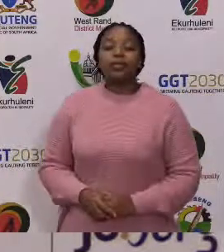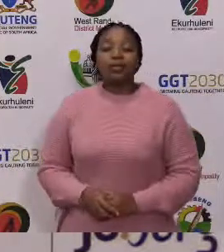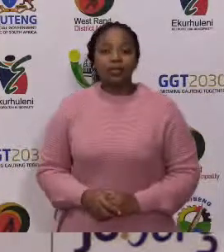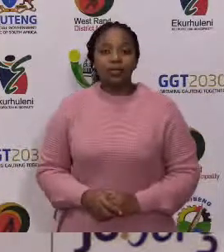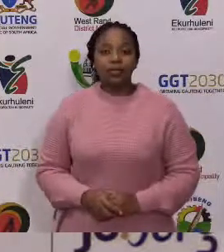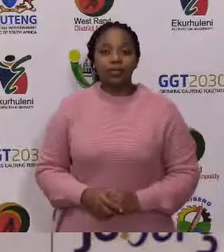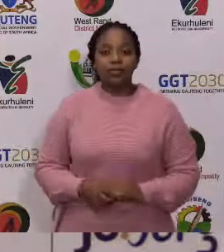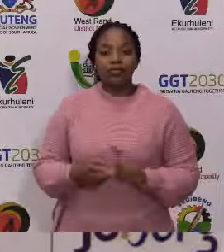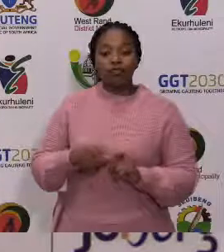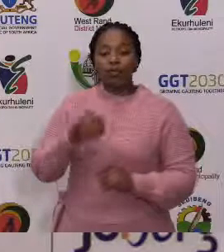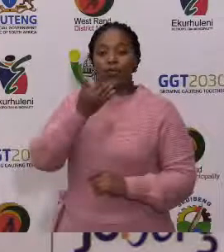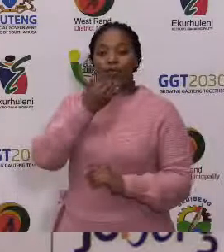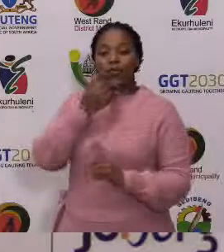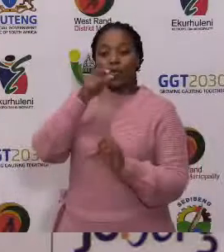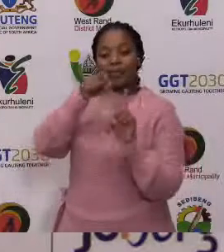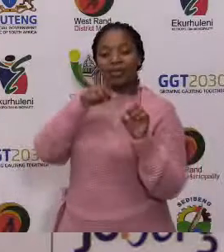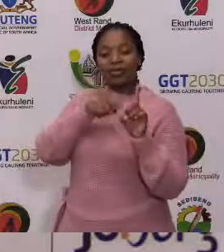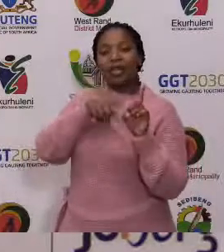from Luyolo